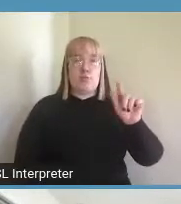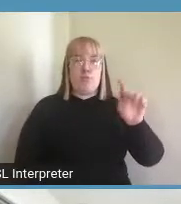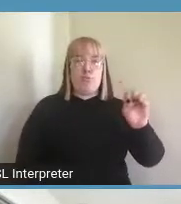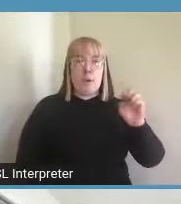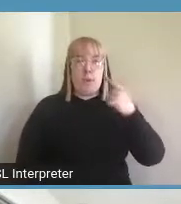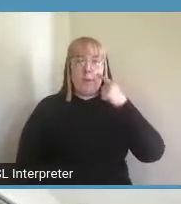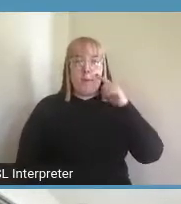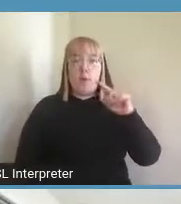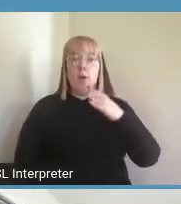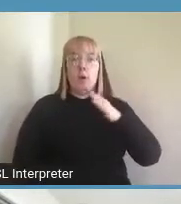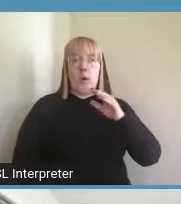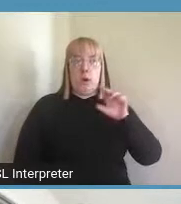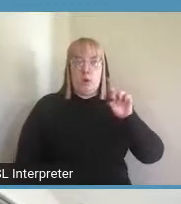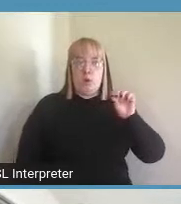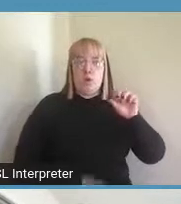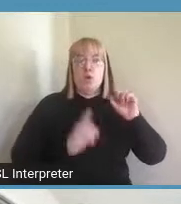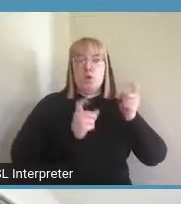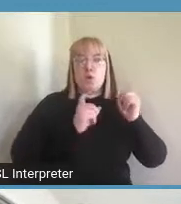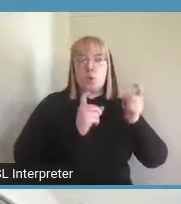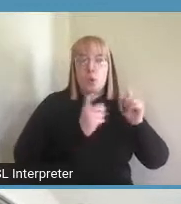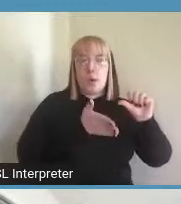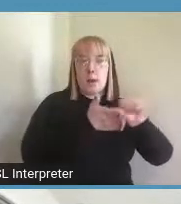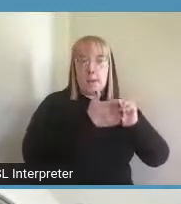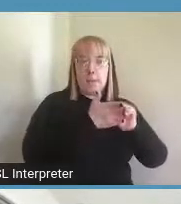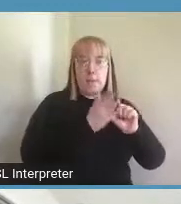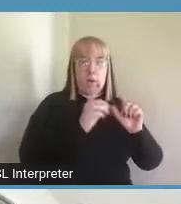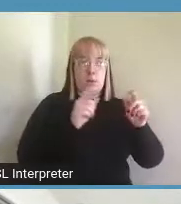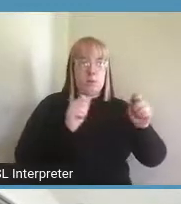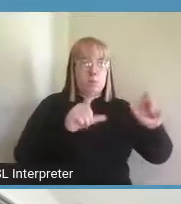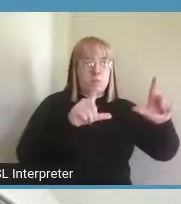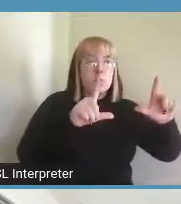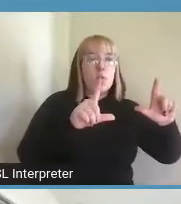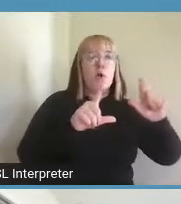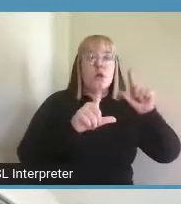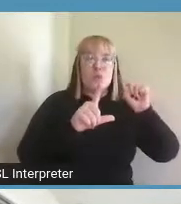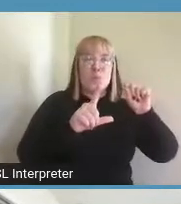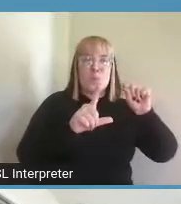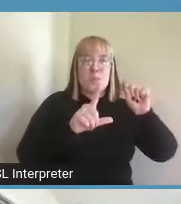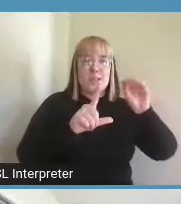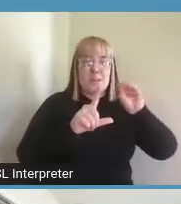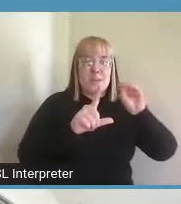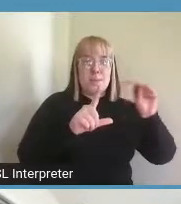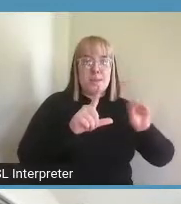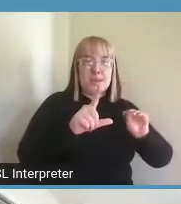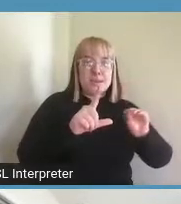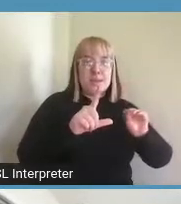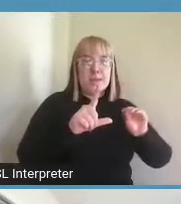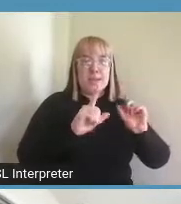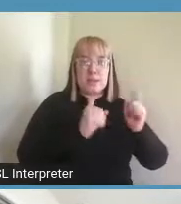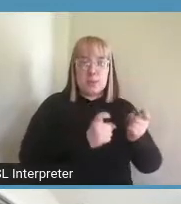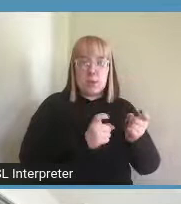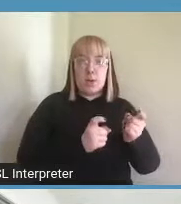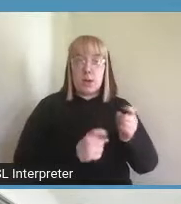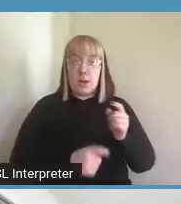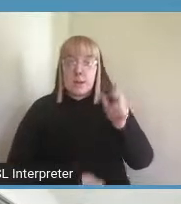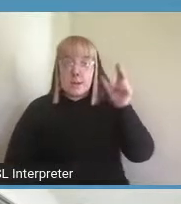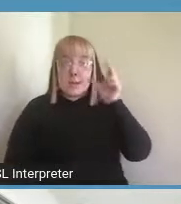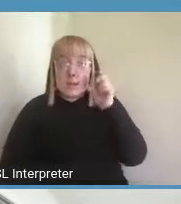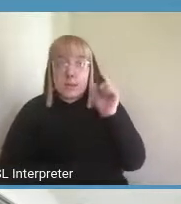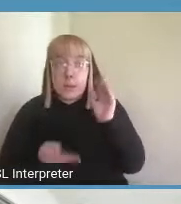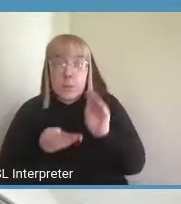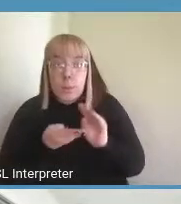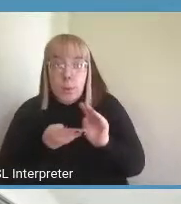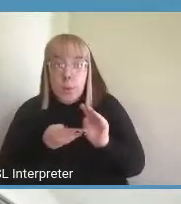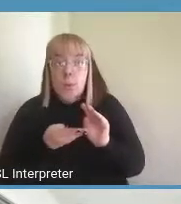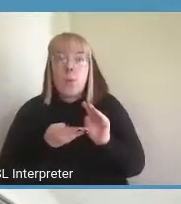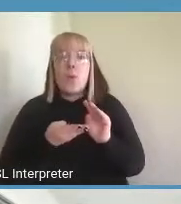to my donate page, 20% of them actually donate. Does that sound low to you? Well, there's a benchmark,